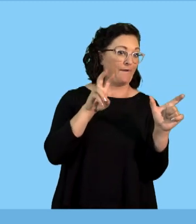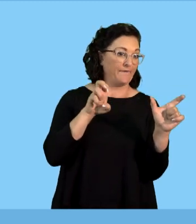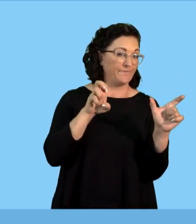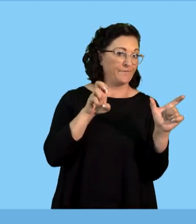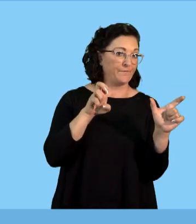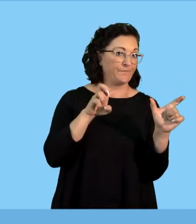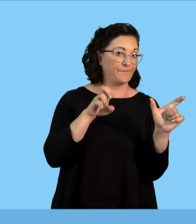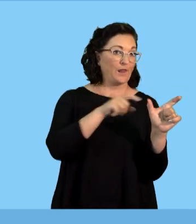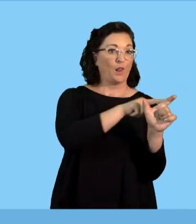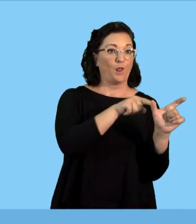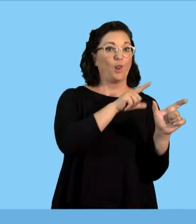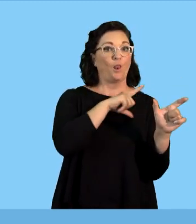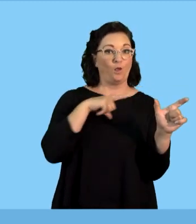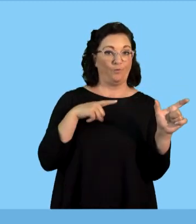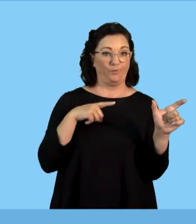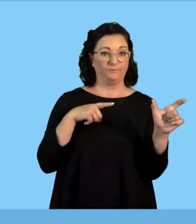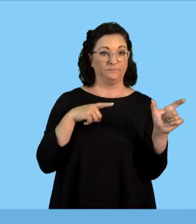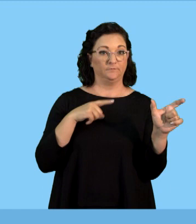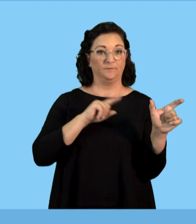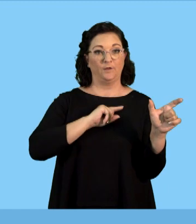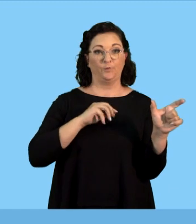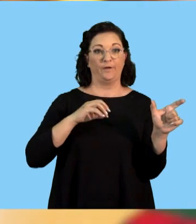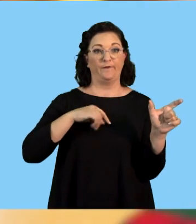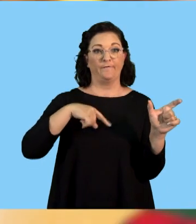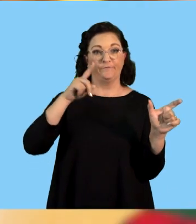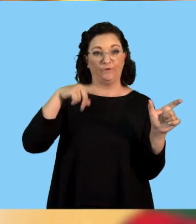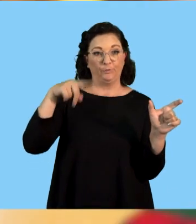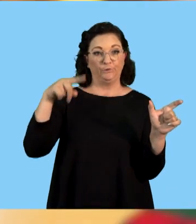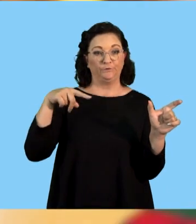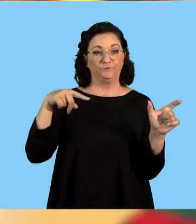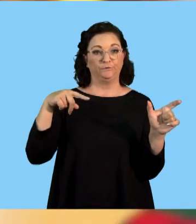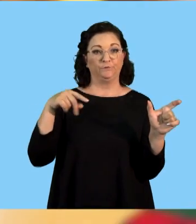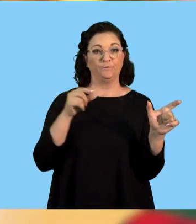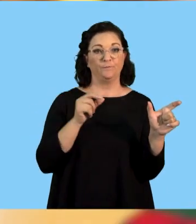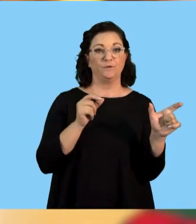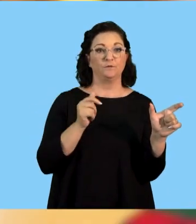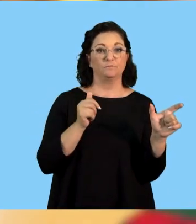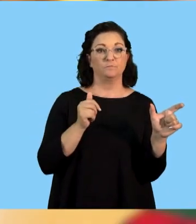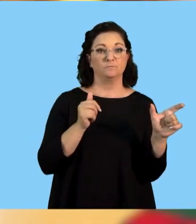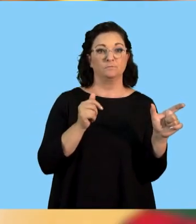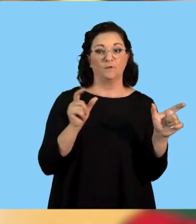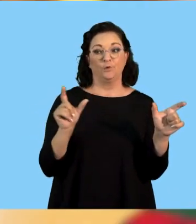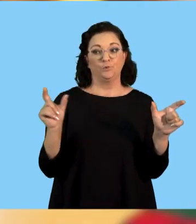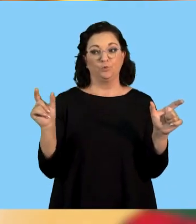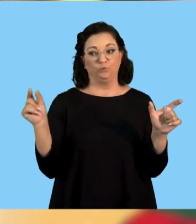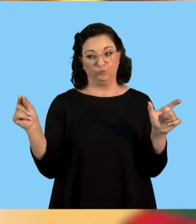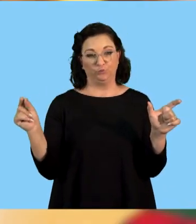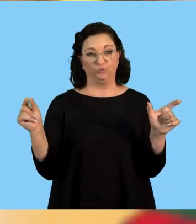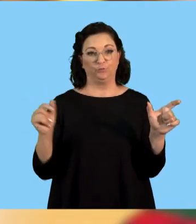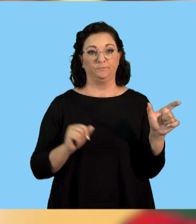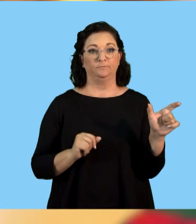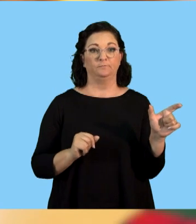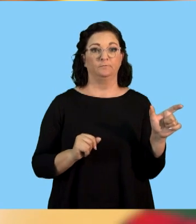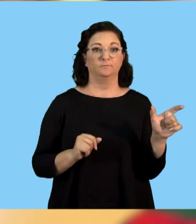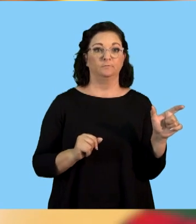to all the other ones. So if it has the longest wavelength, remember, frequency is going to be very small or going to be very short. So as you're going